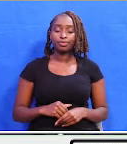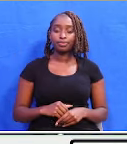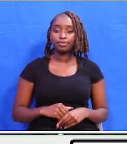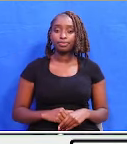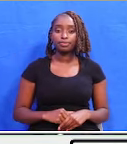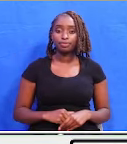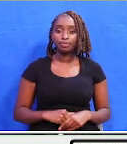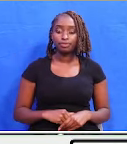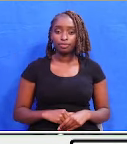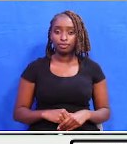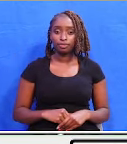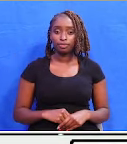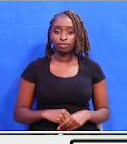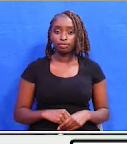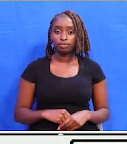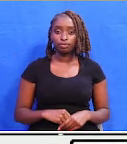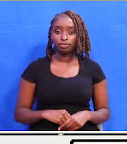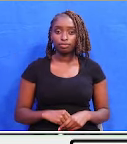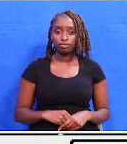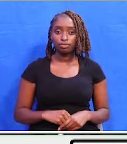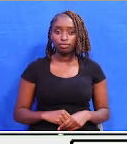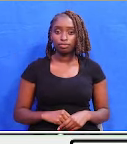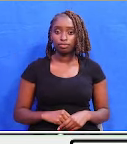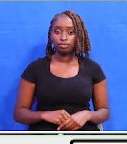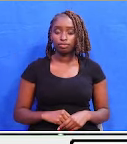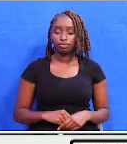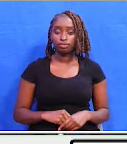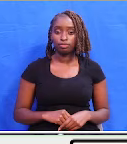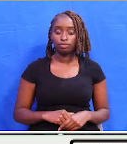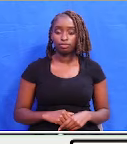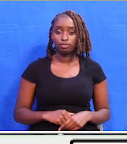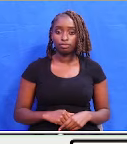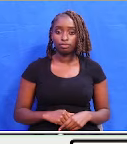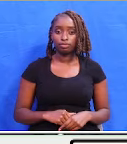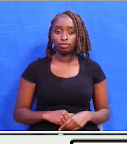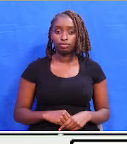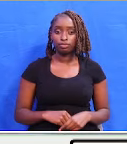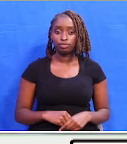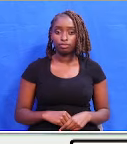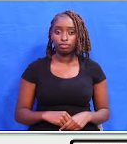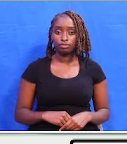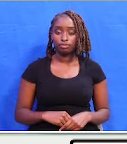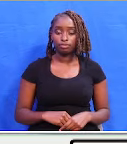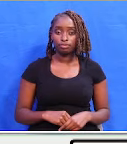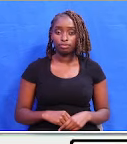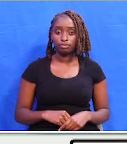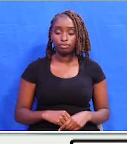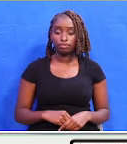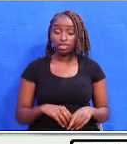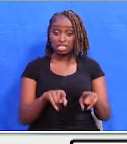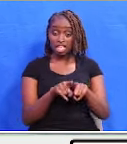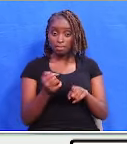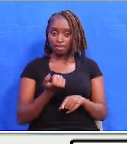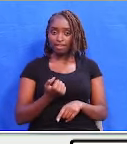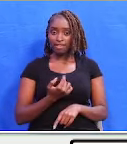saves lives, increases security, and creates economic opportunities for Kenyans and Americans. She also took pride in the fact